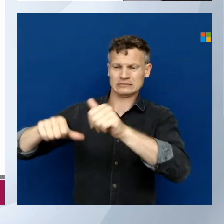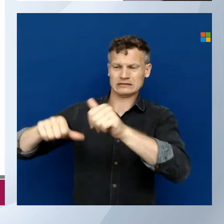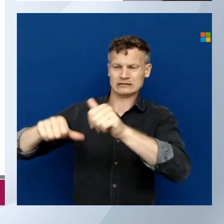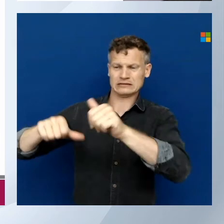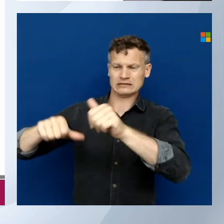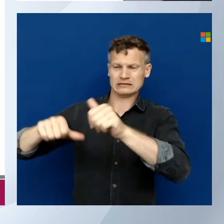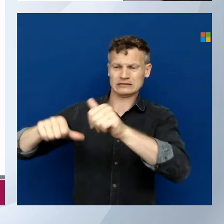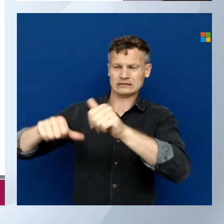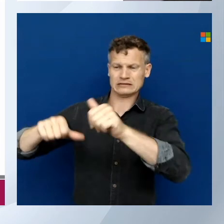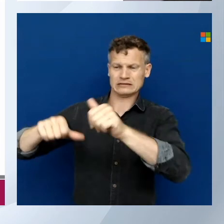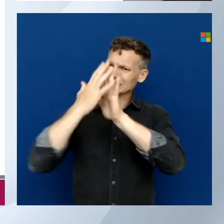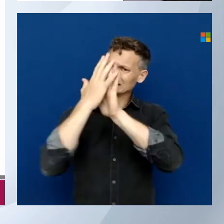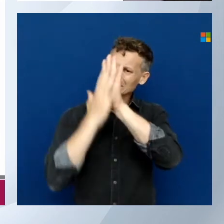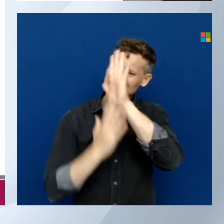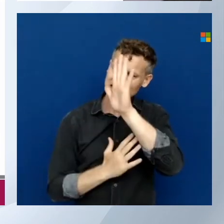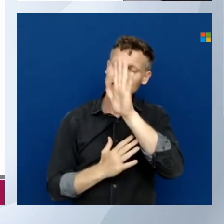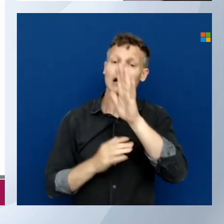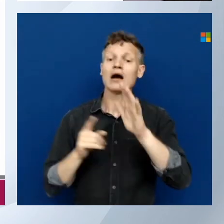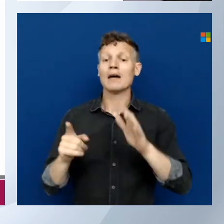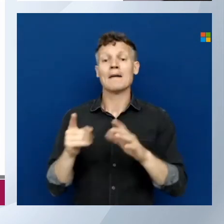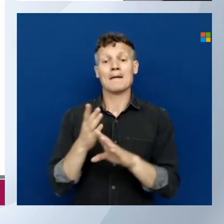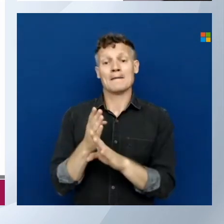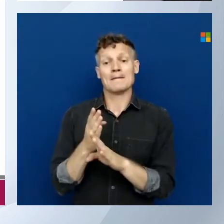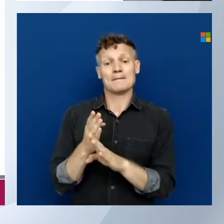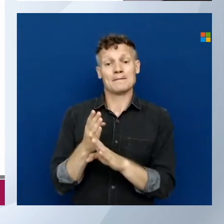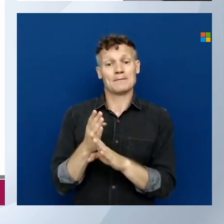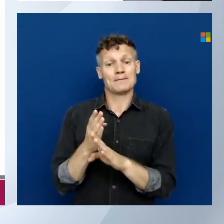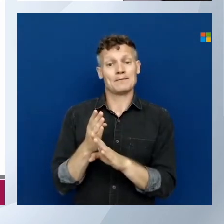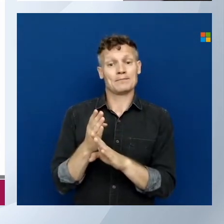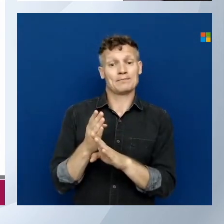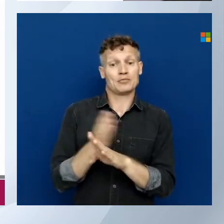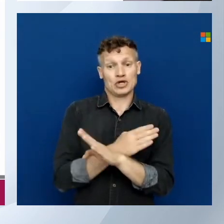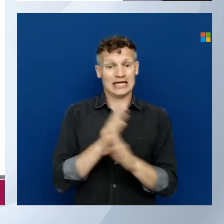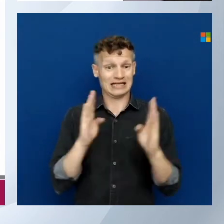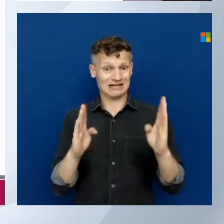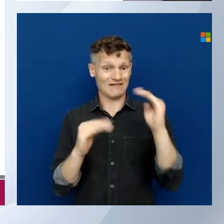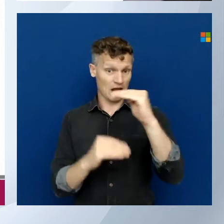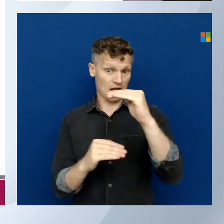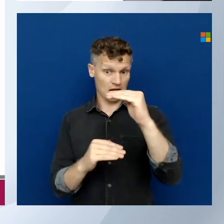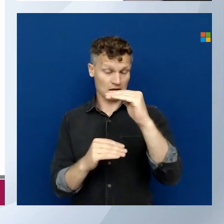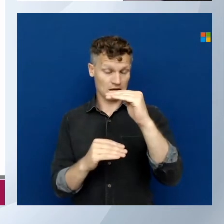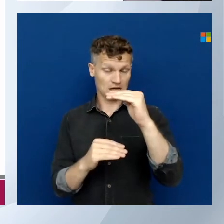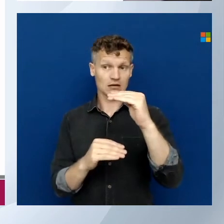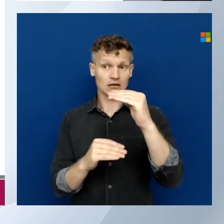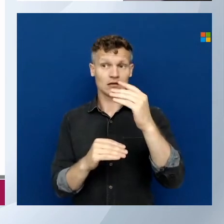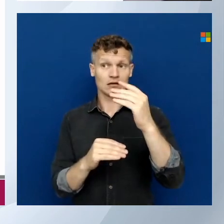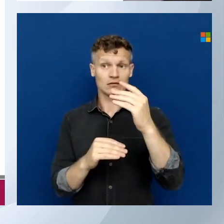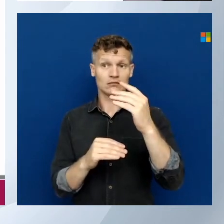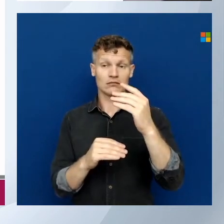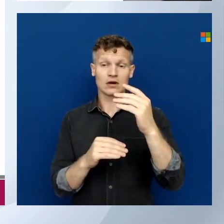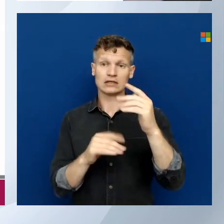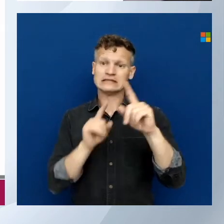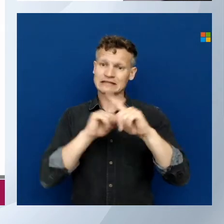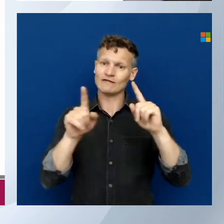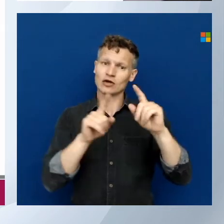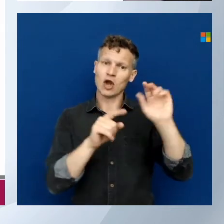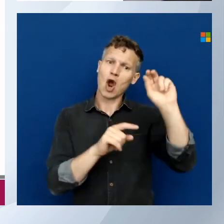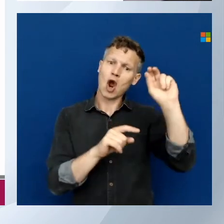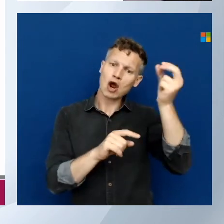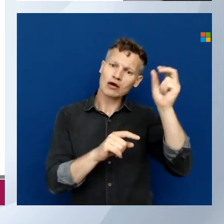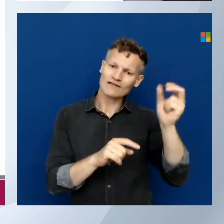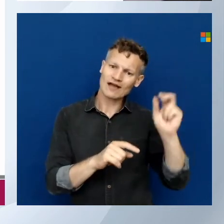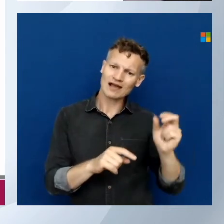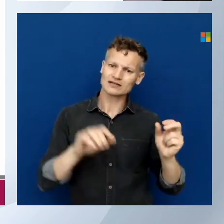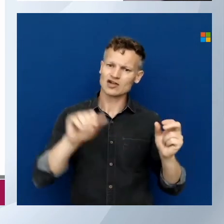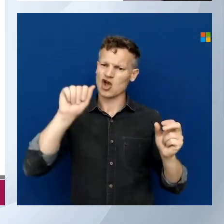or results, so to speak, that you can reuse in your other pipeline builds. But I just